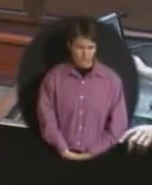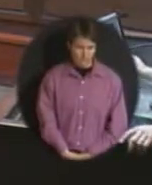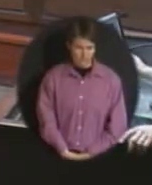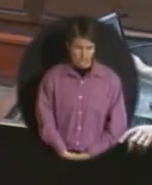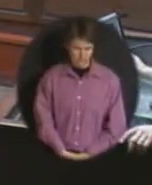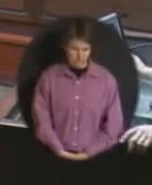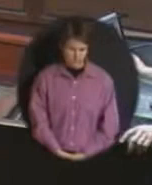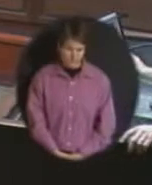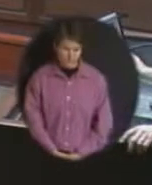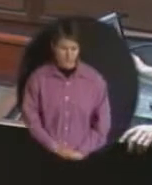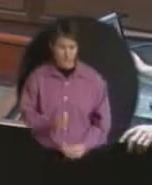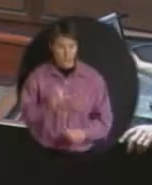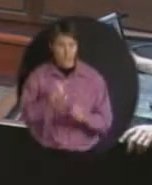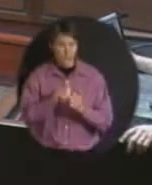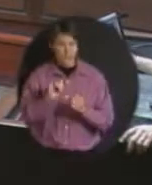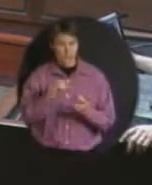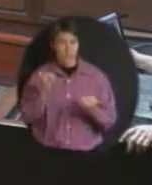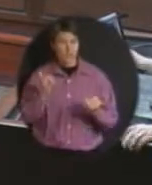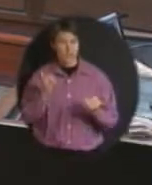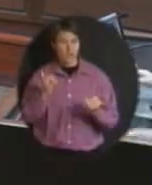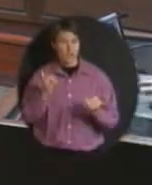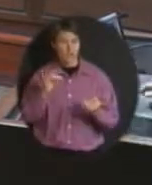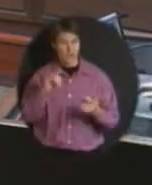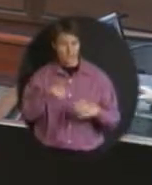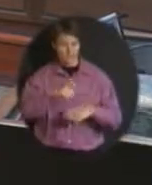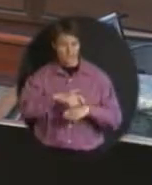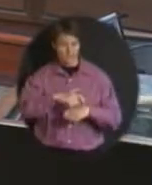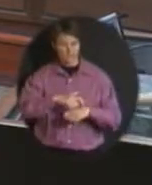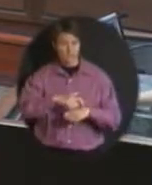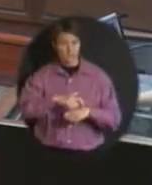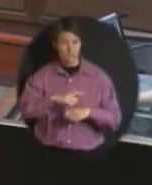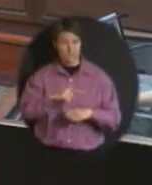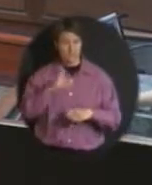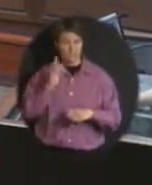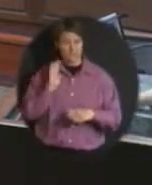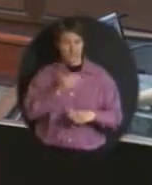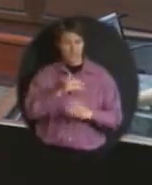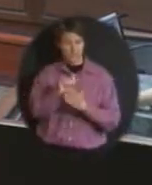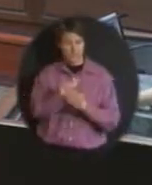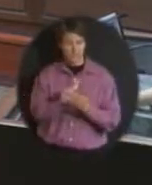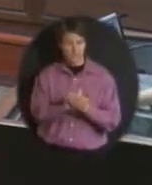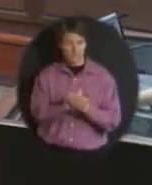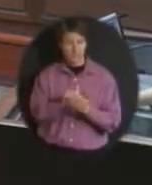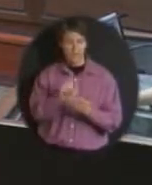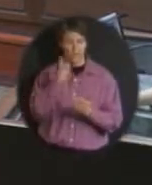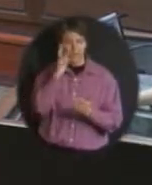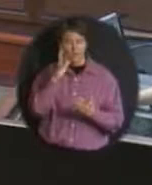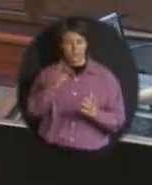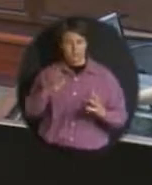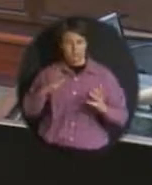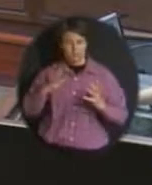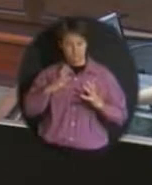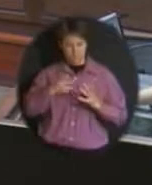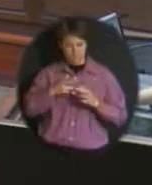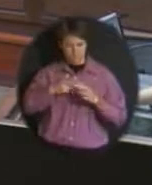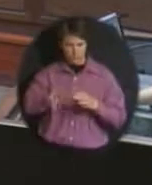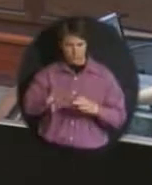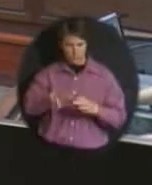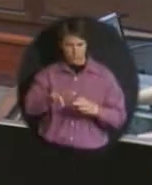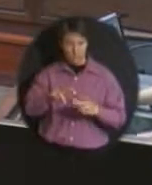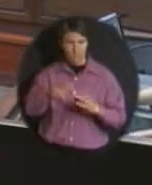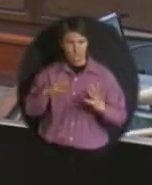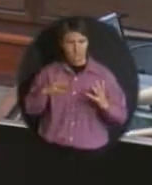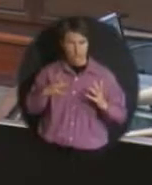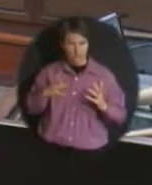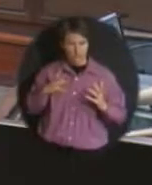With that, we are at that point in time in our agenda where we would take a comfort break and come back at,